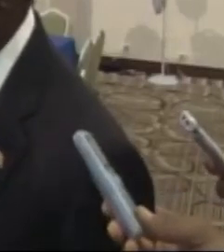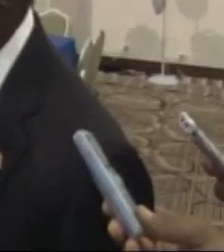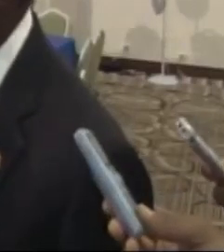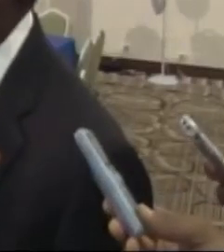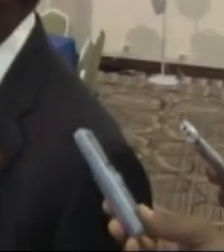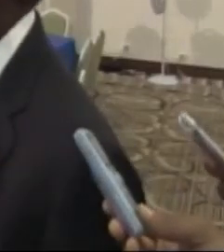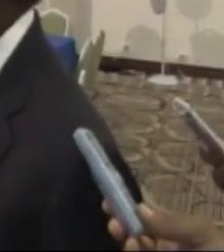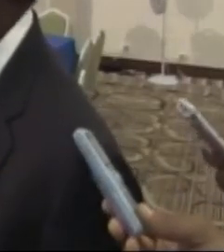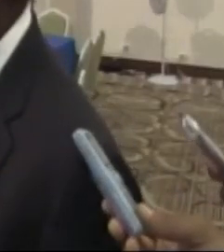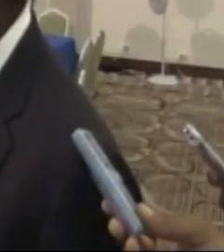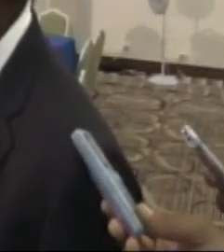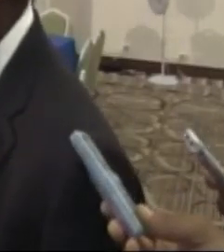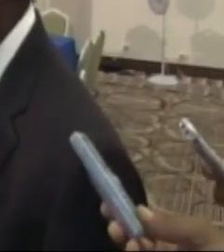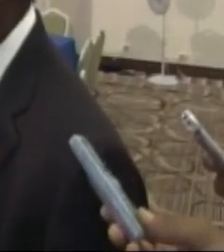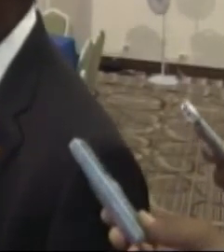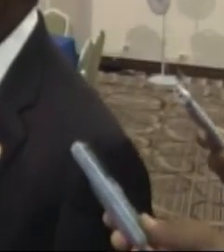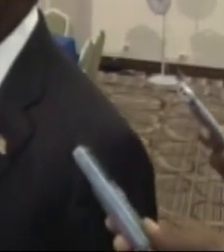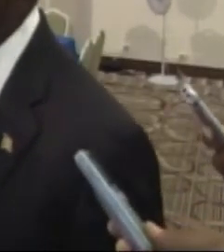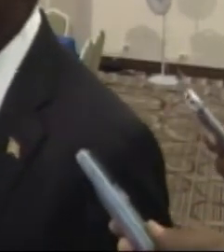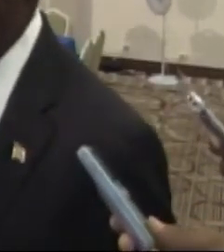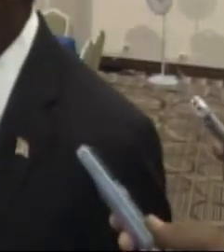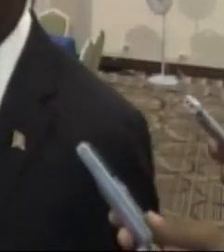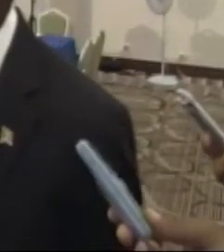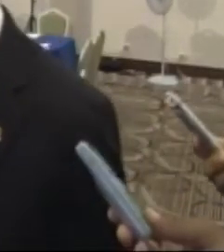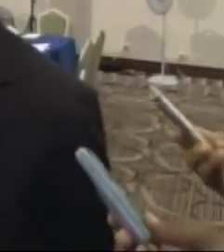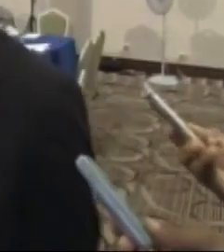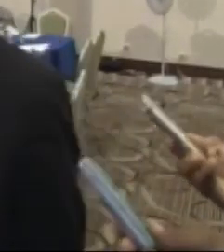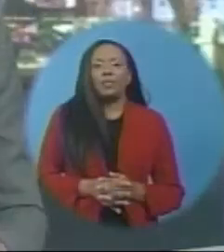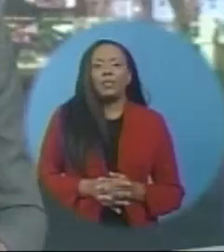we give is absolutely important.